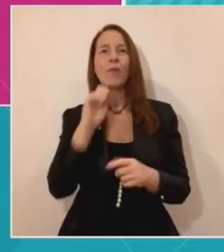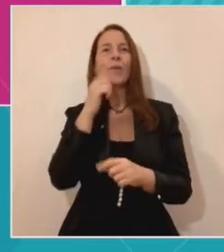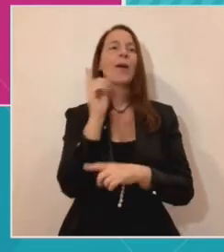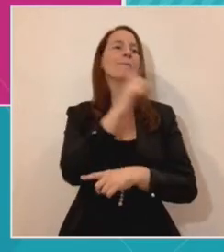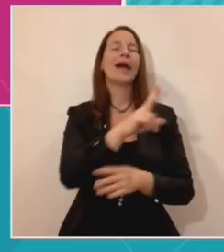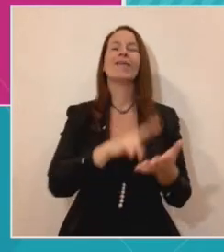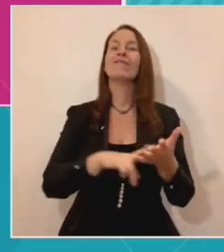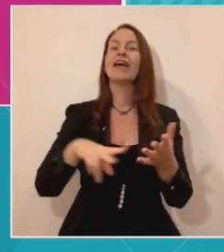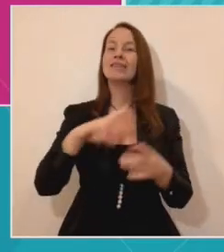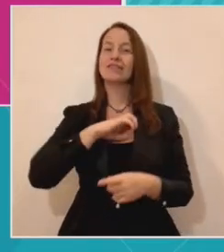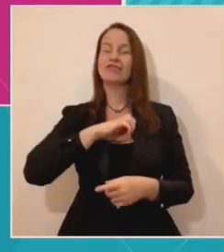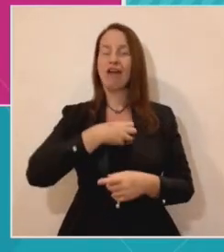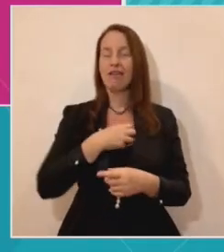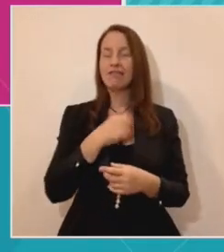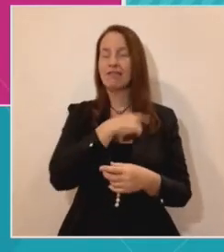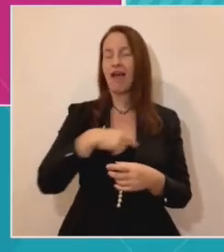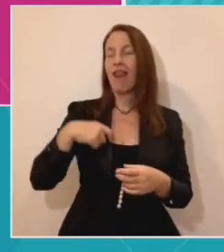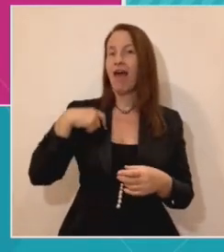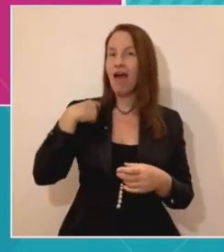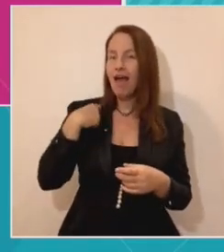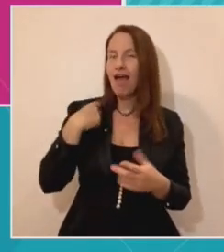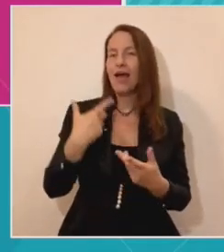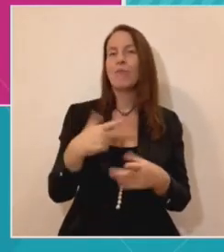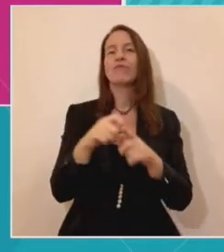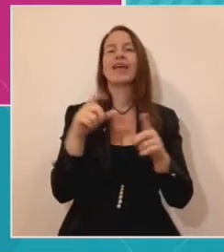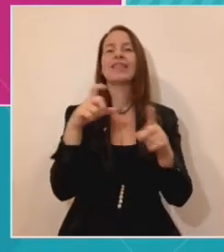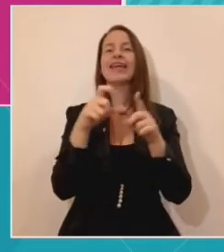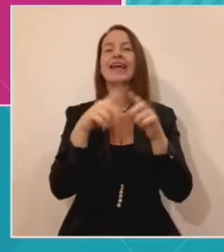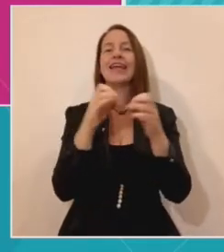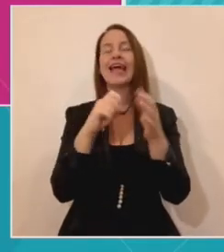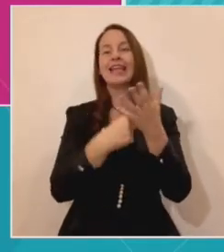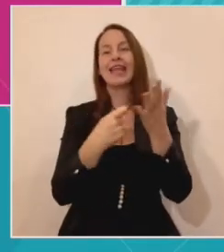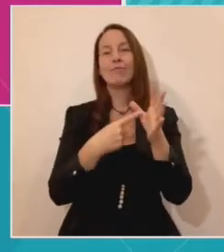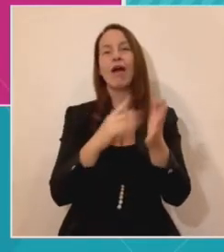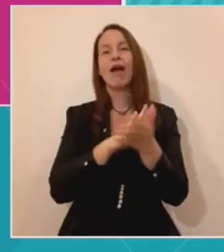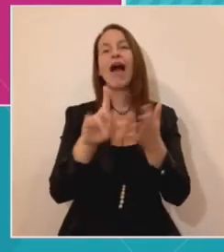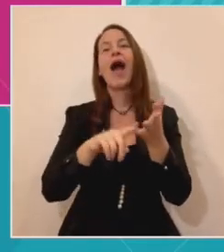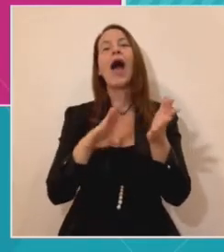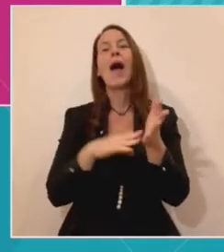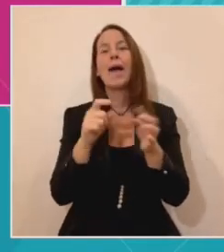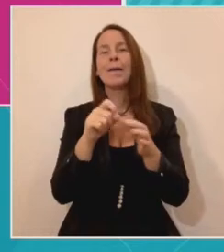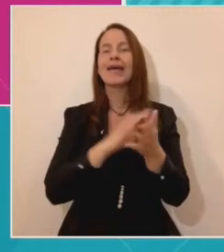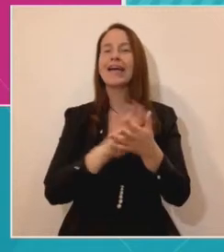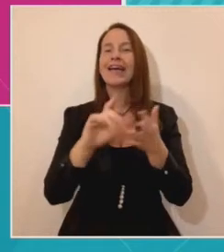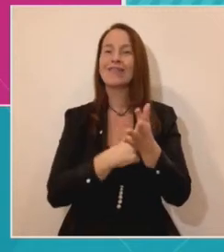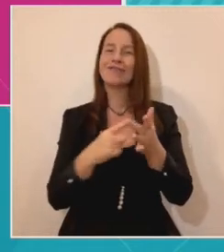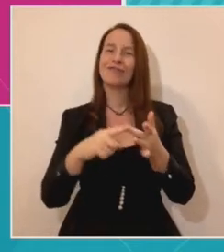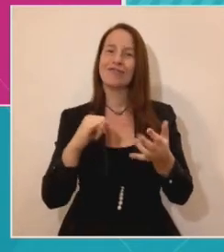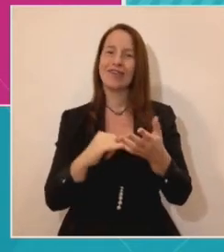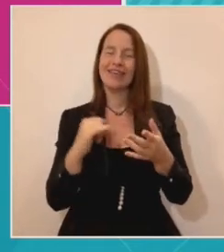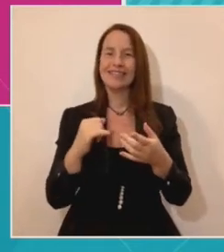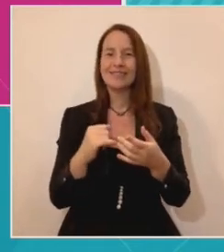to the Vice-Chancellor, Professor Deborah Humphreys, to conclude these proceedings. Congratulations once again.